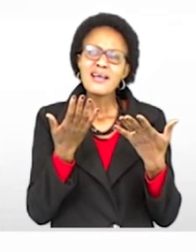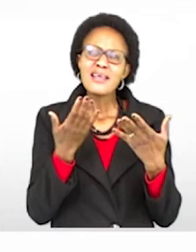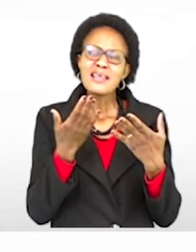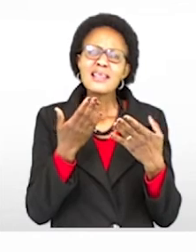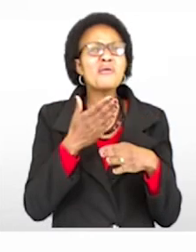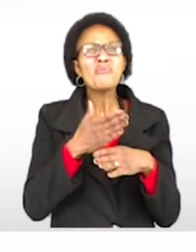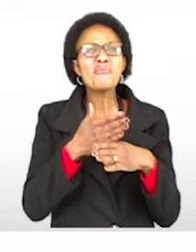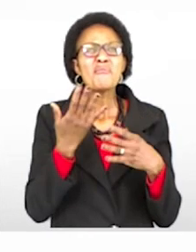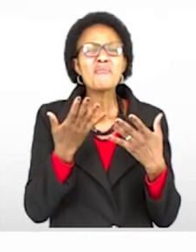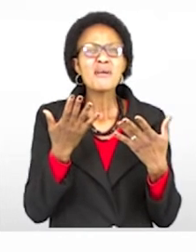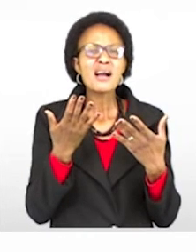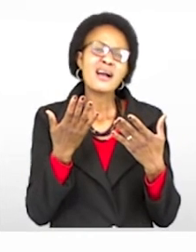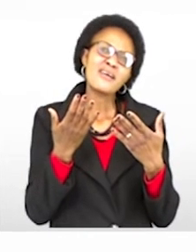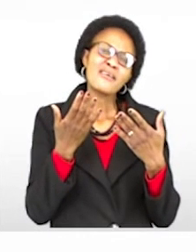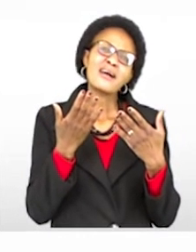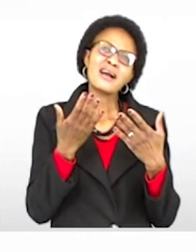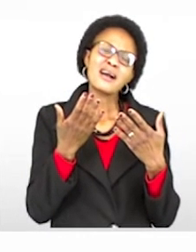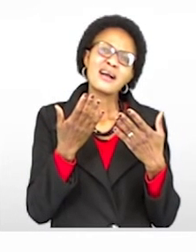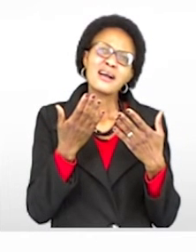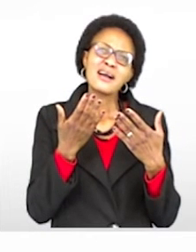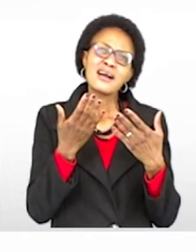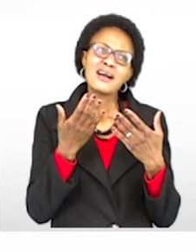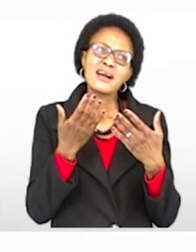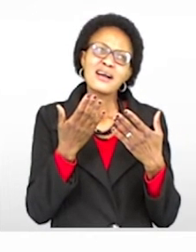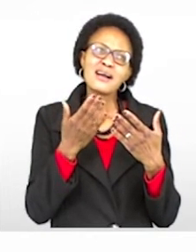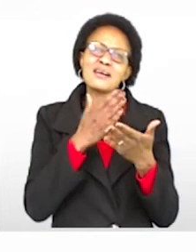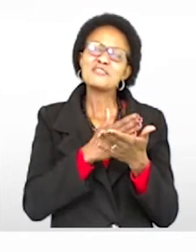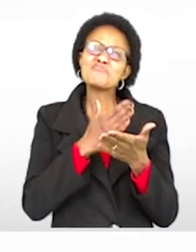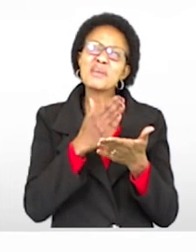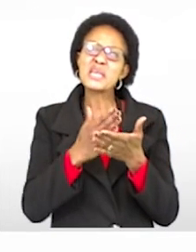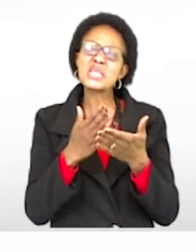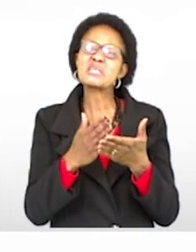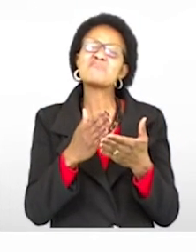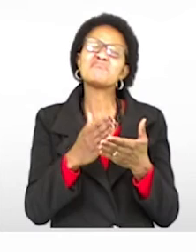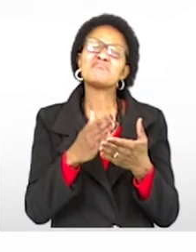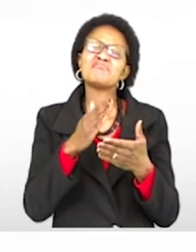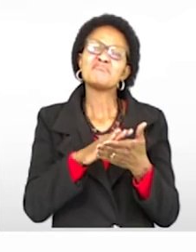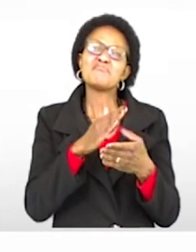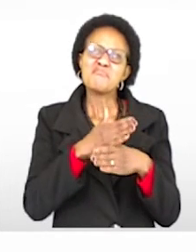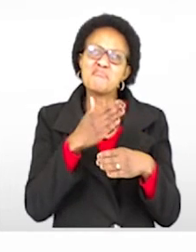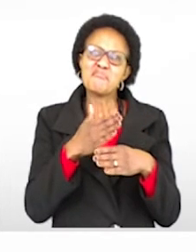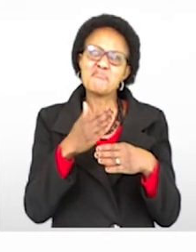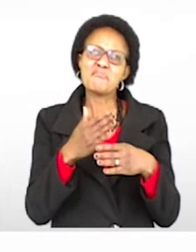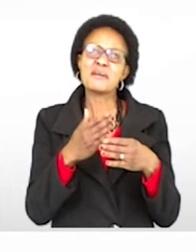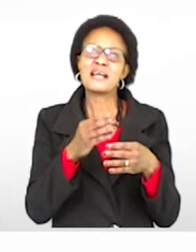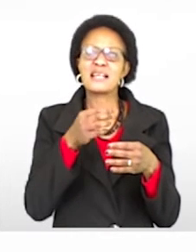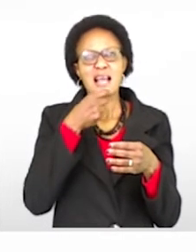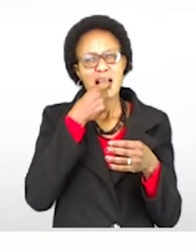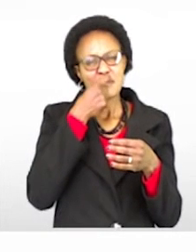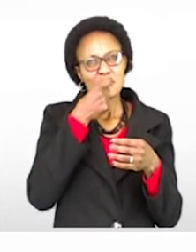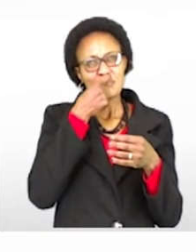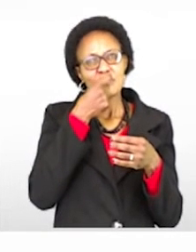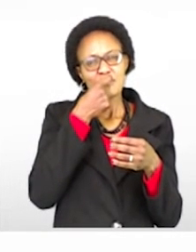in town has all sorts of delicious things like chocolate donuts,